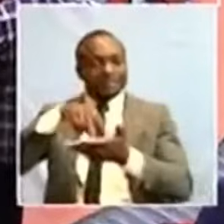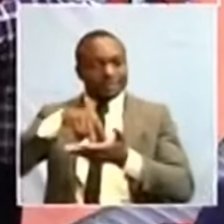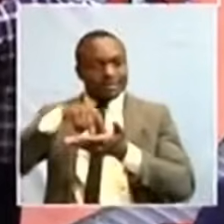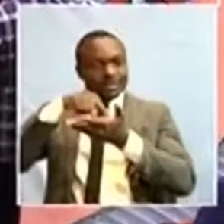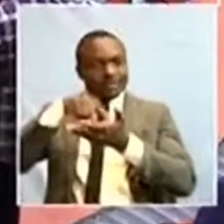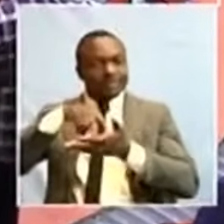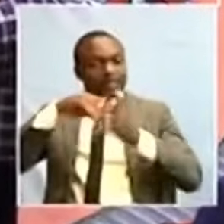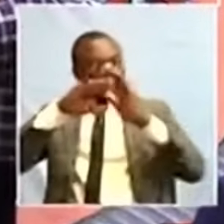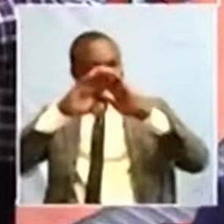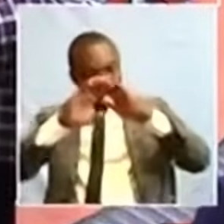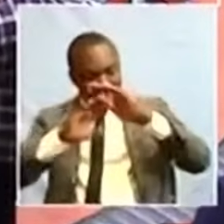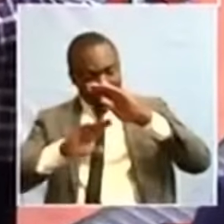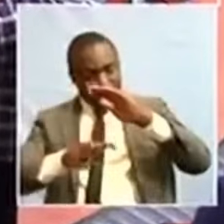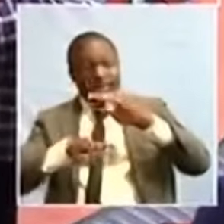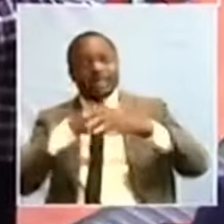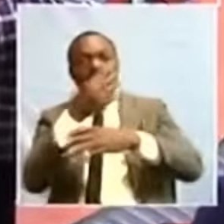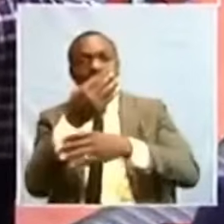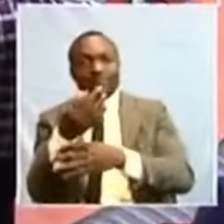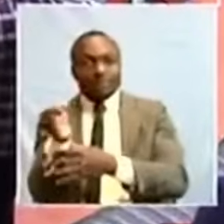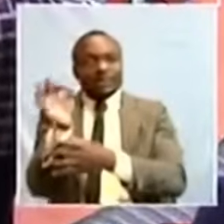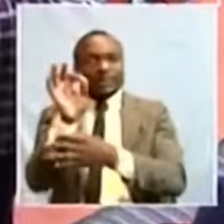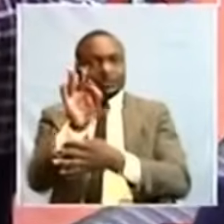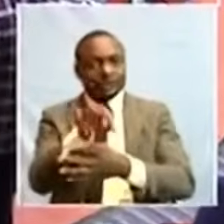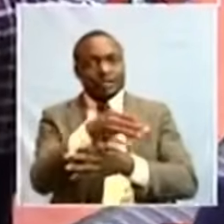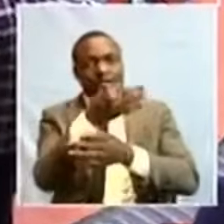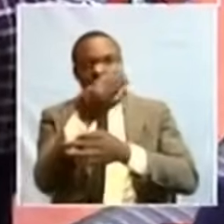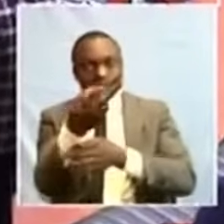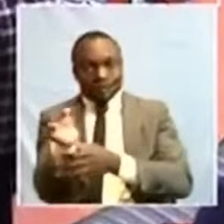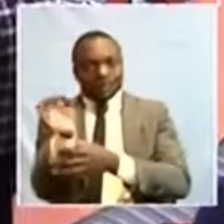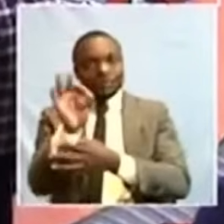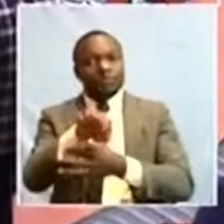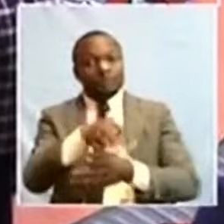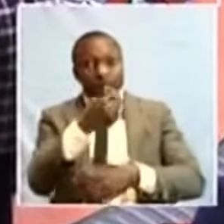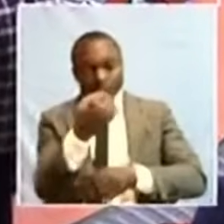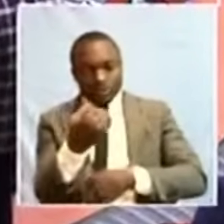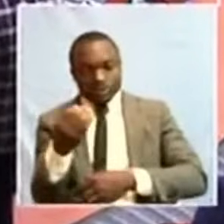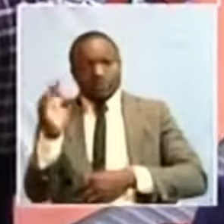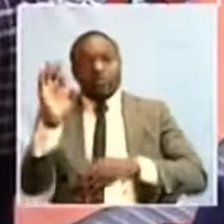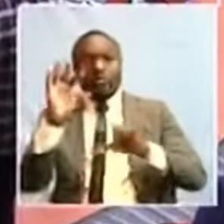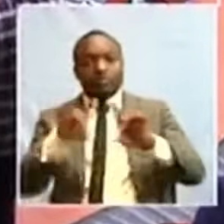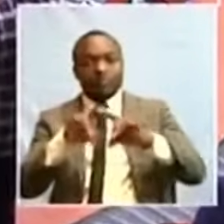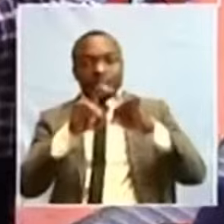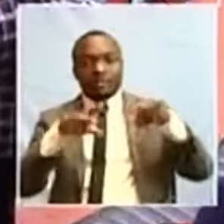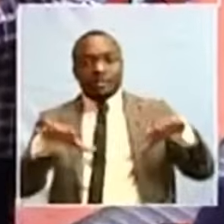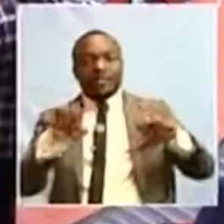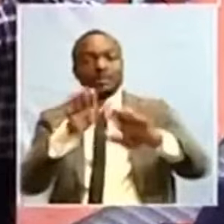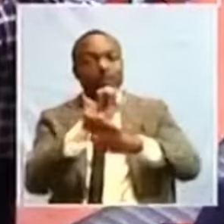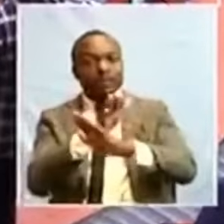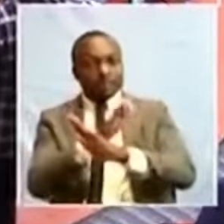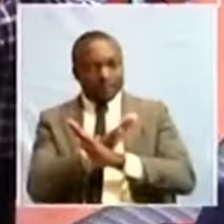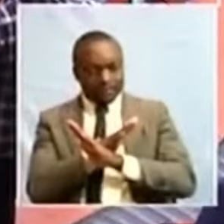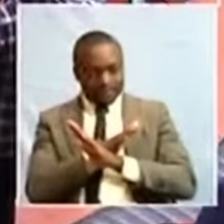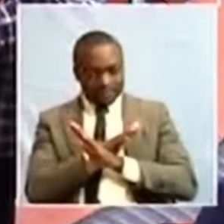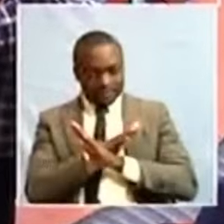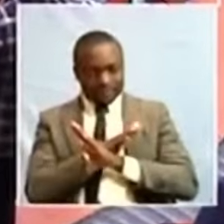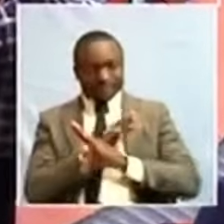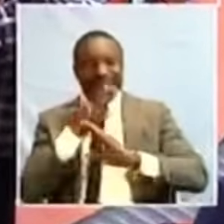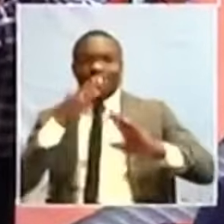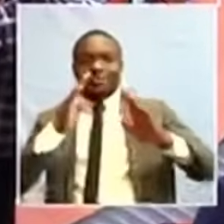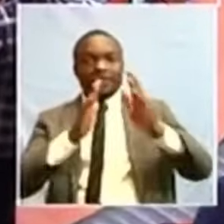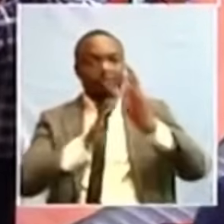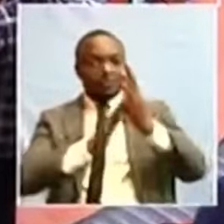with them under the flag of our land.